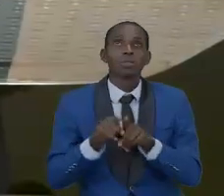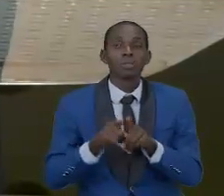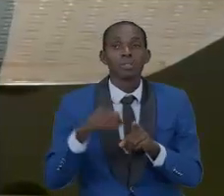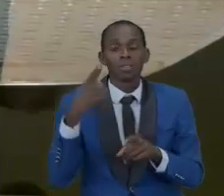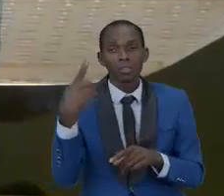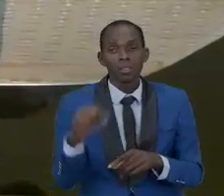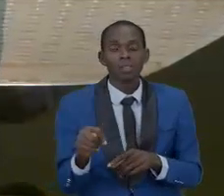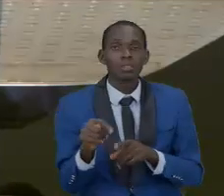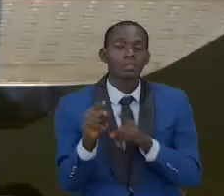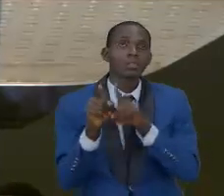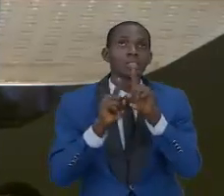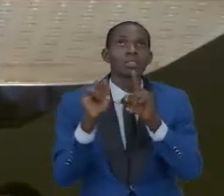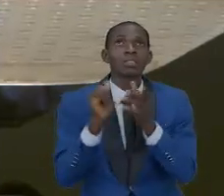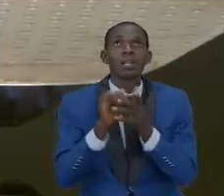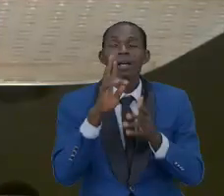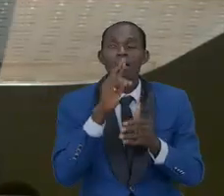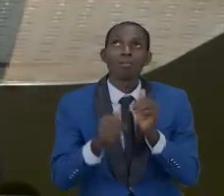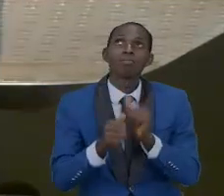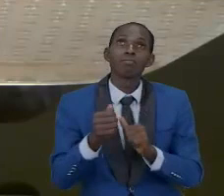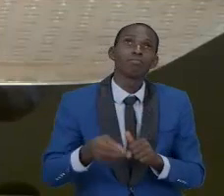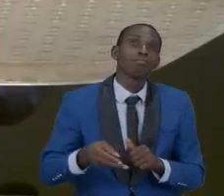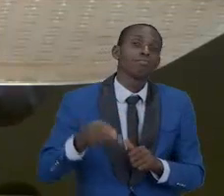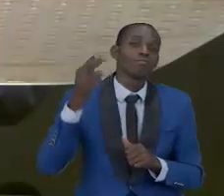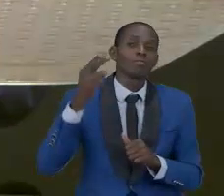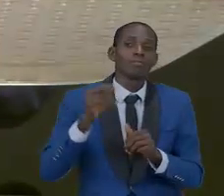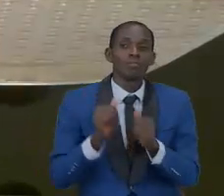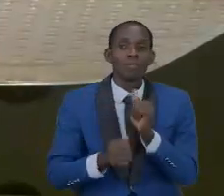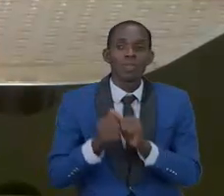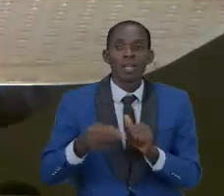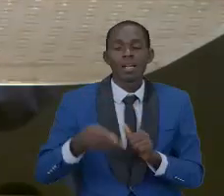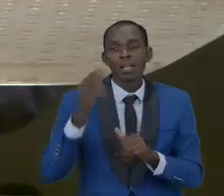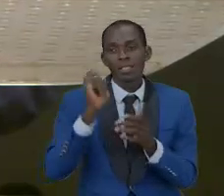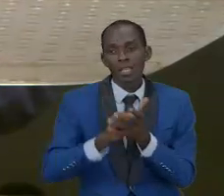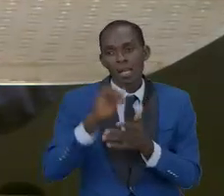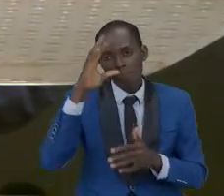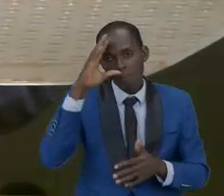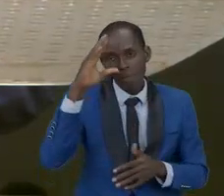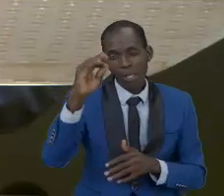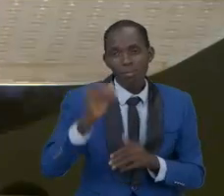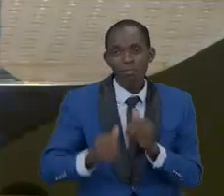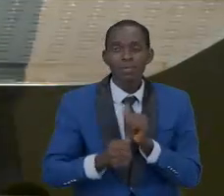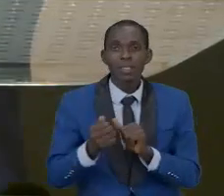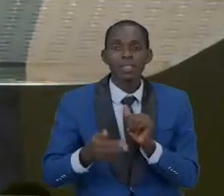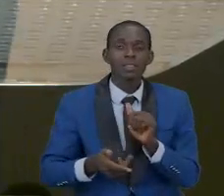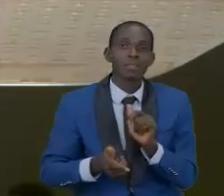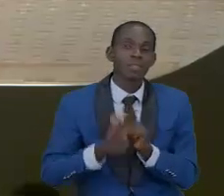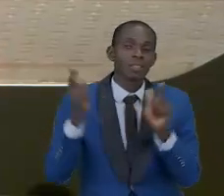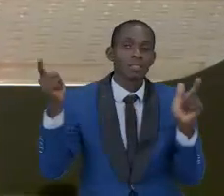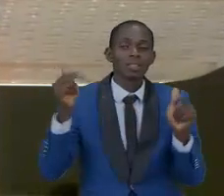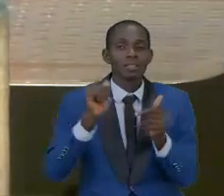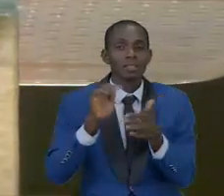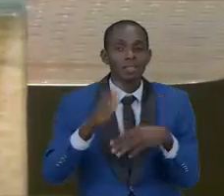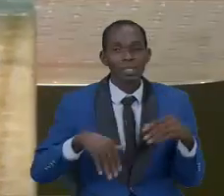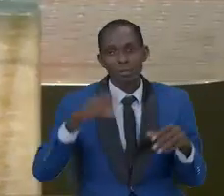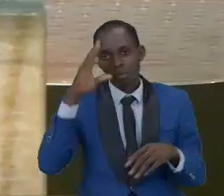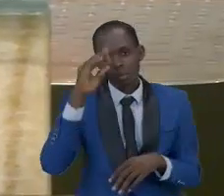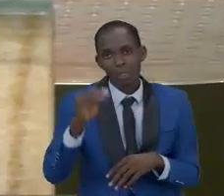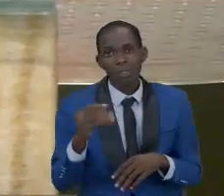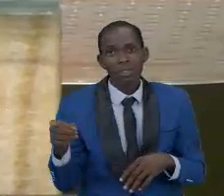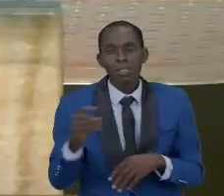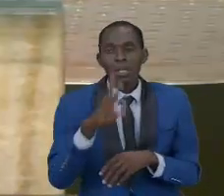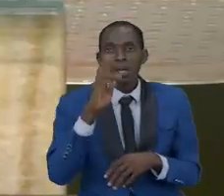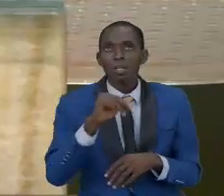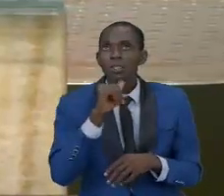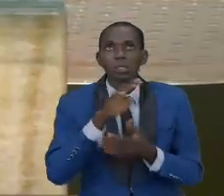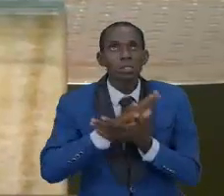that are higher higher than men greater than men they are not clean they are not